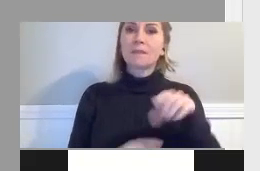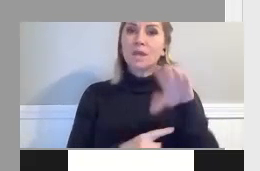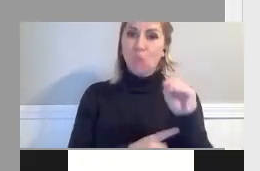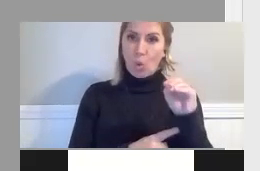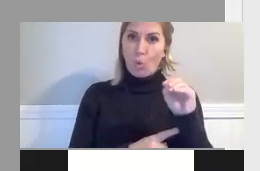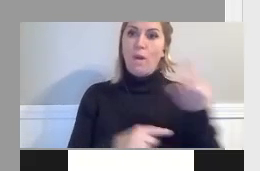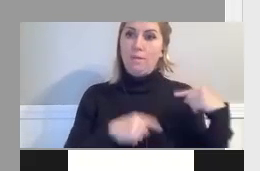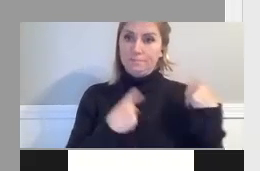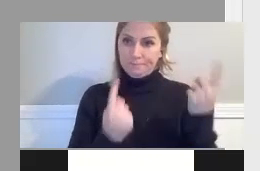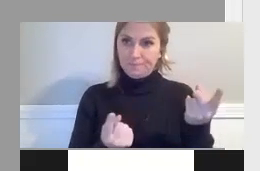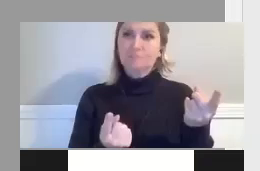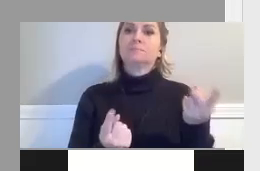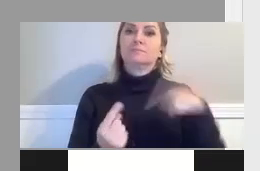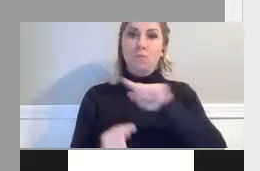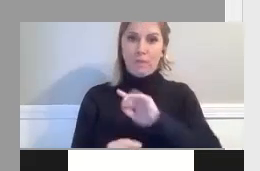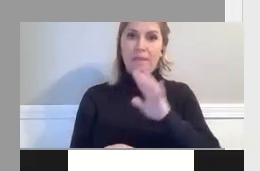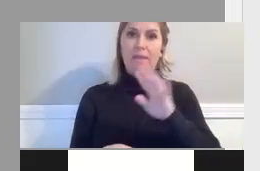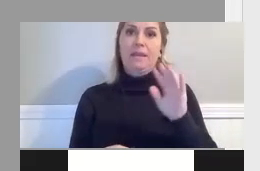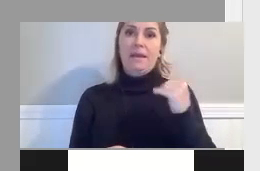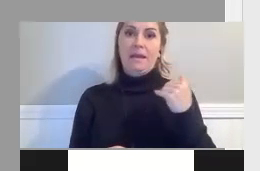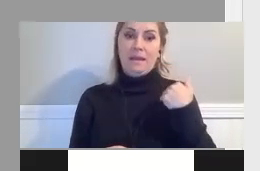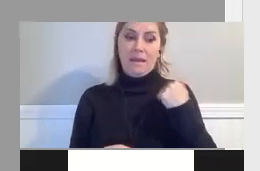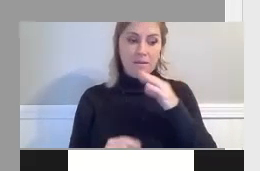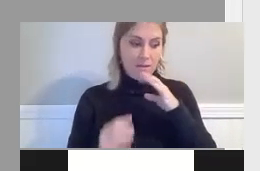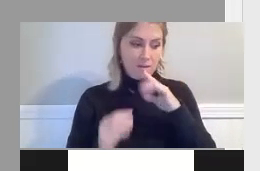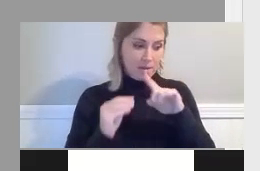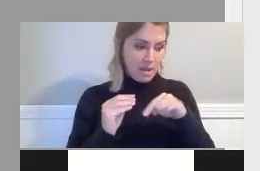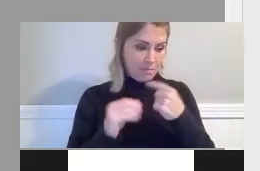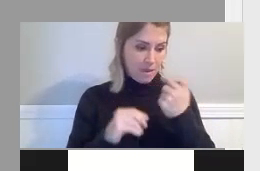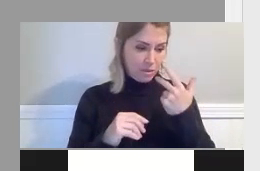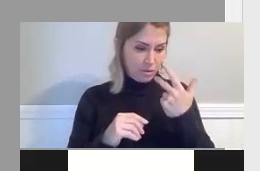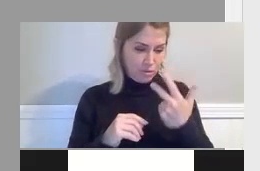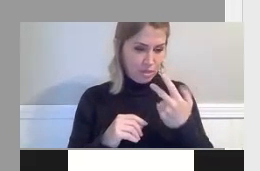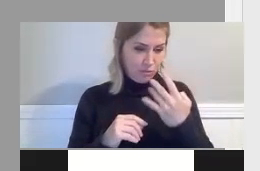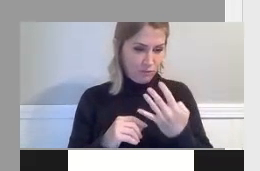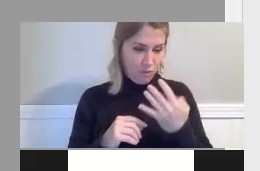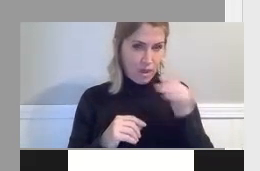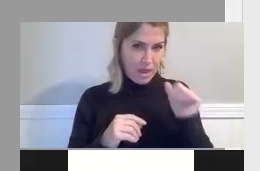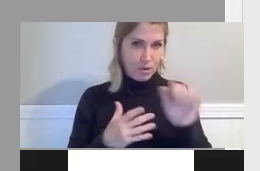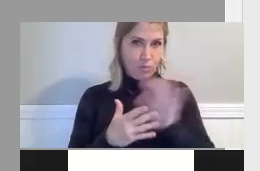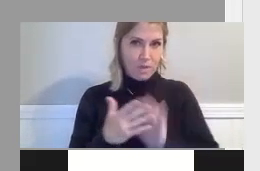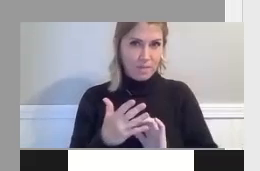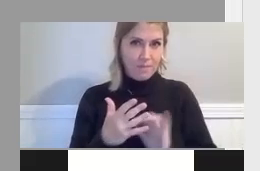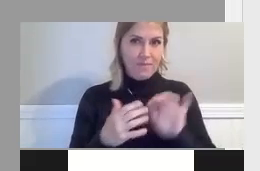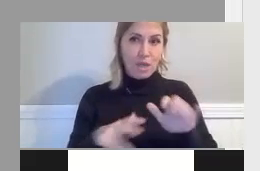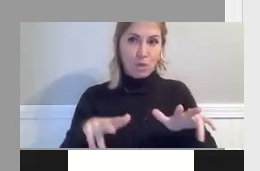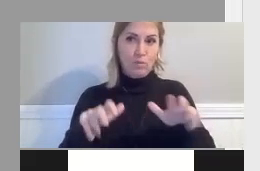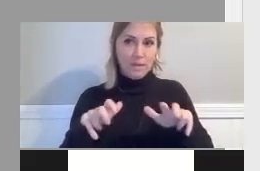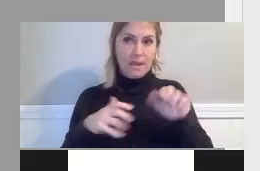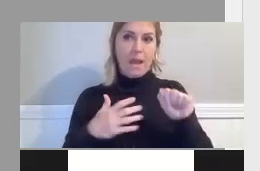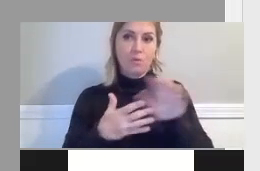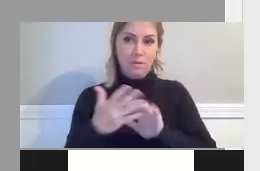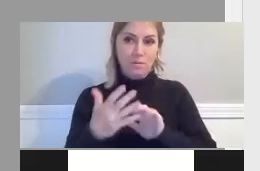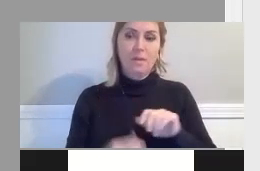to now, we have talked about 3 or 4 algorithms that are greedy algorithms. So